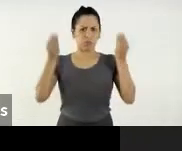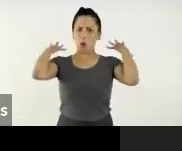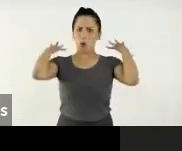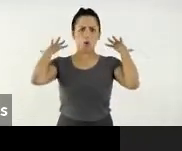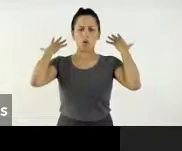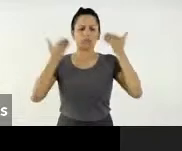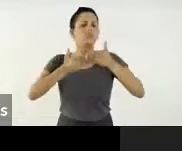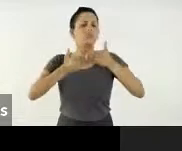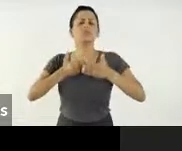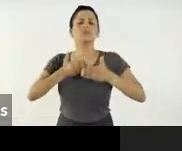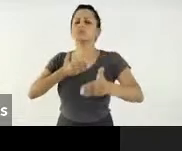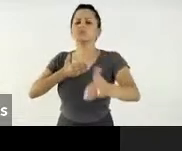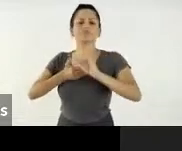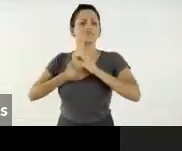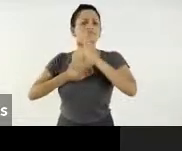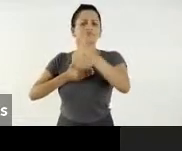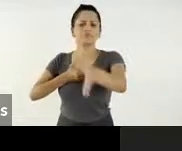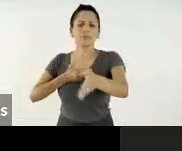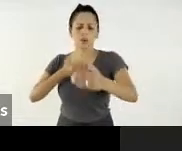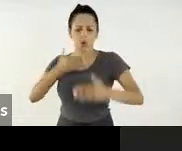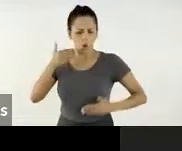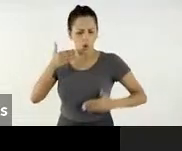land?